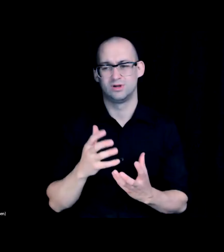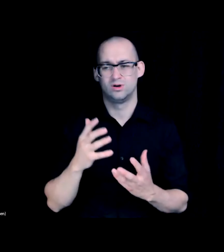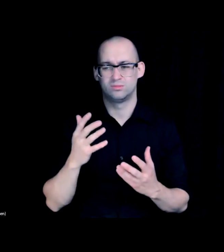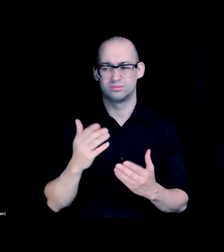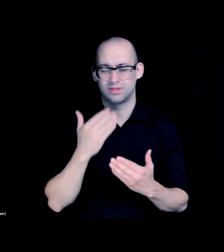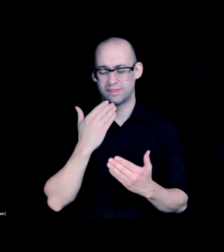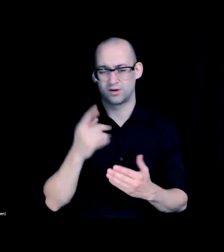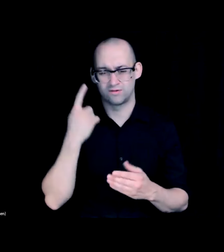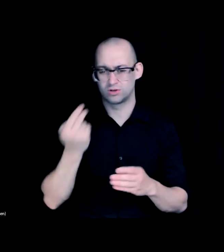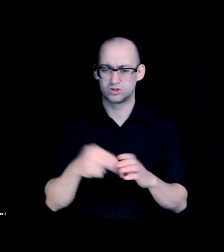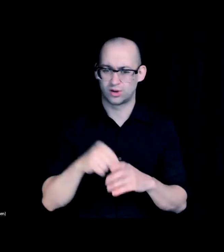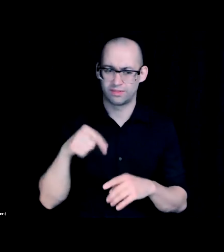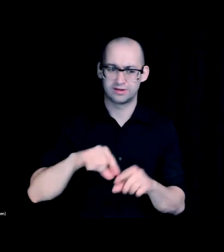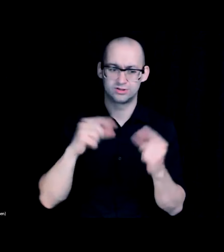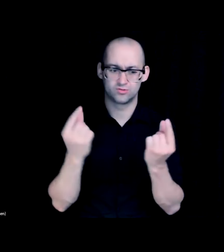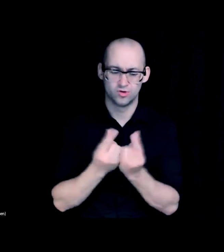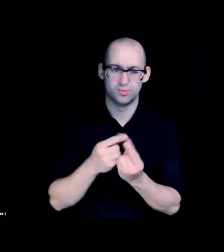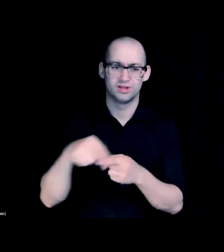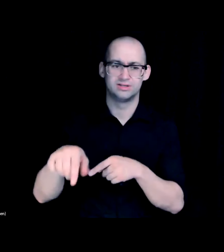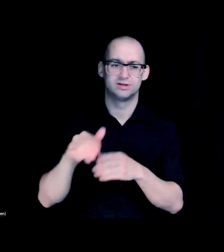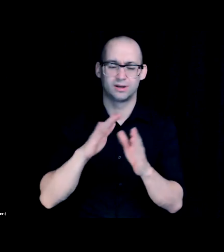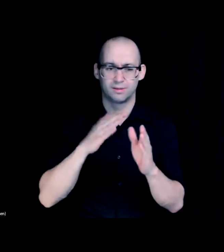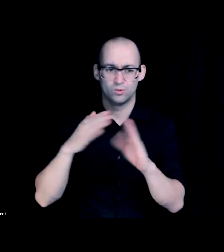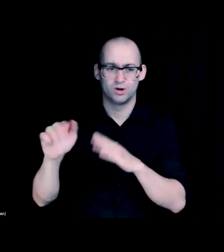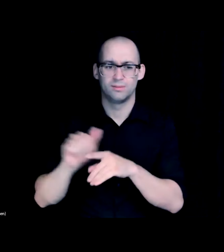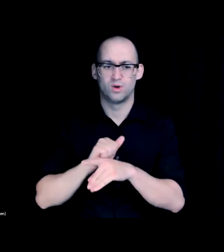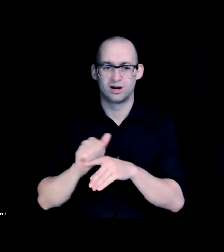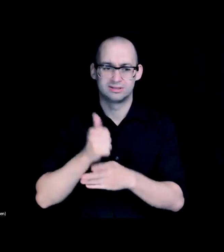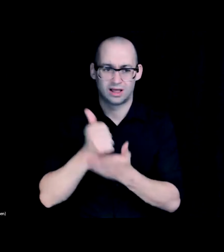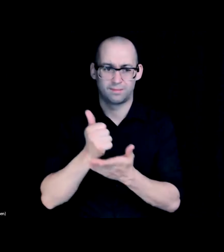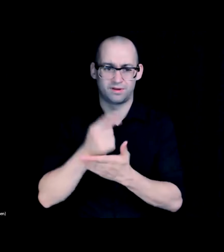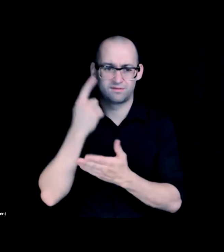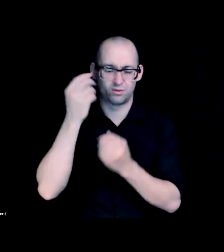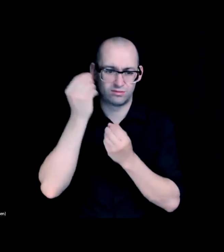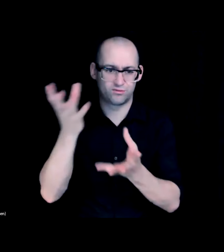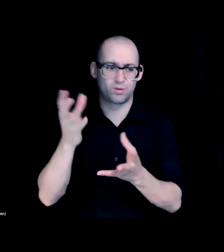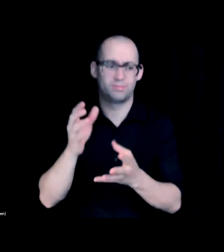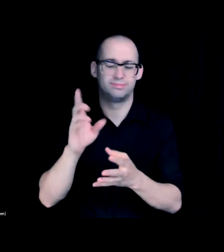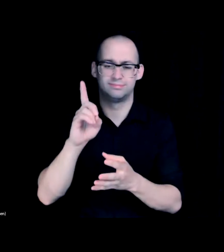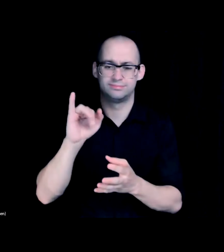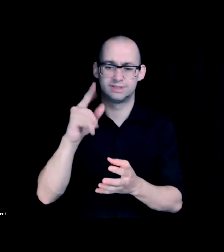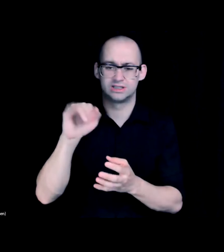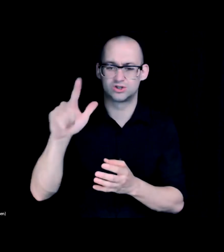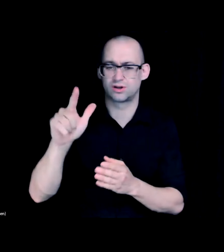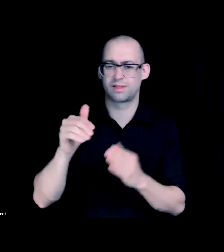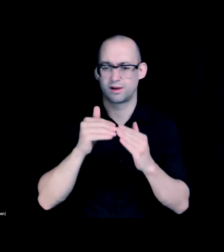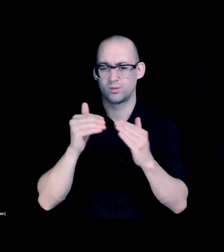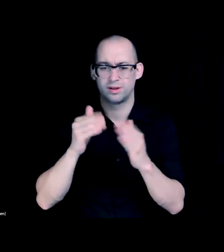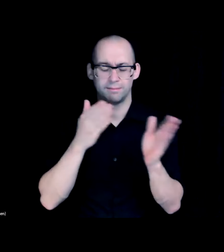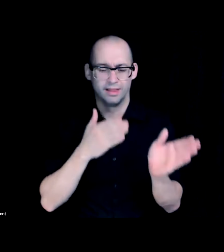and this sort of community of practice that's helping to inform the digital equity plan. And